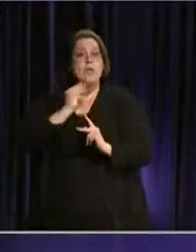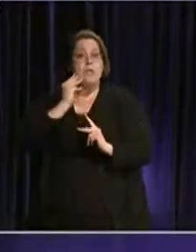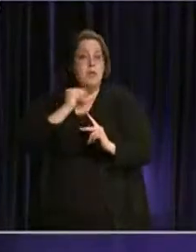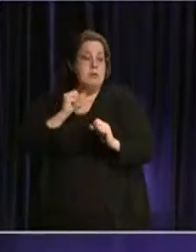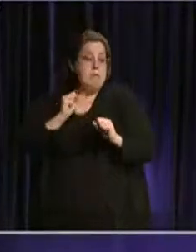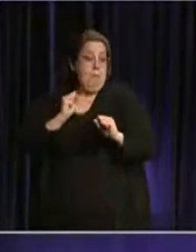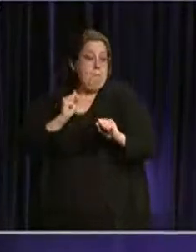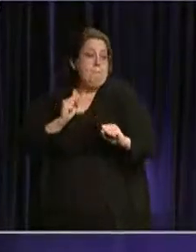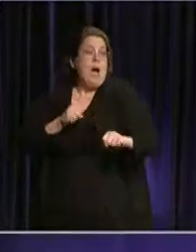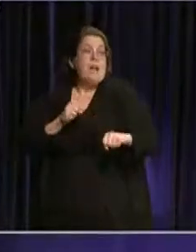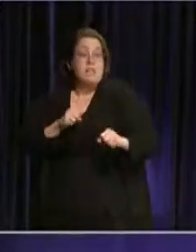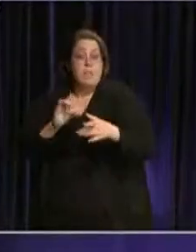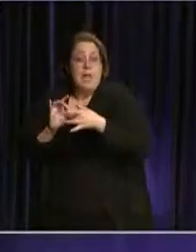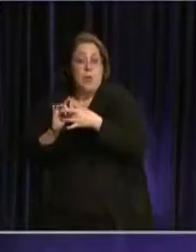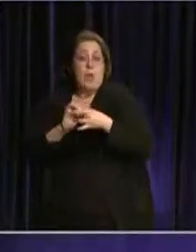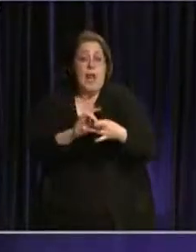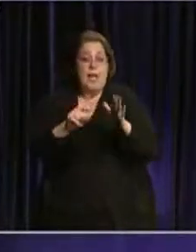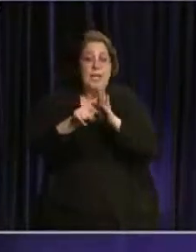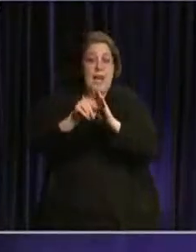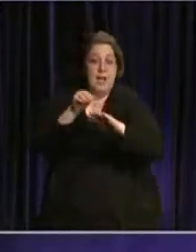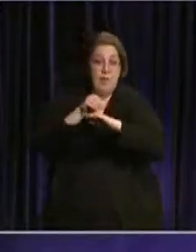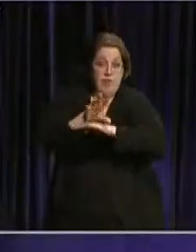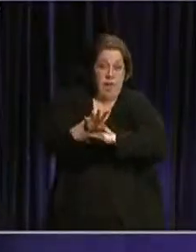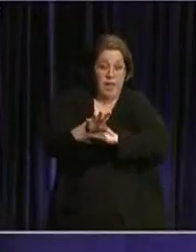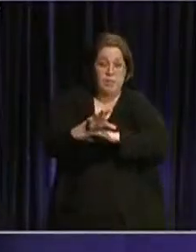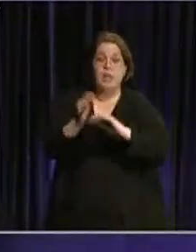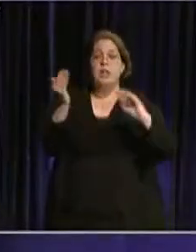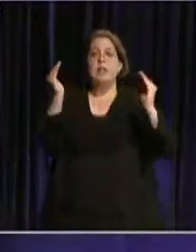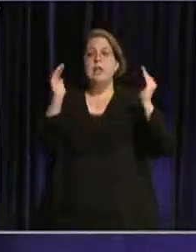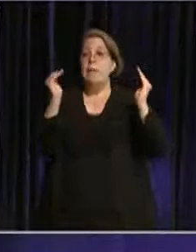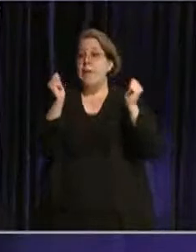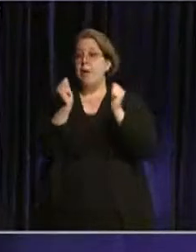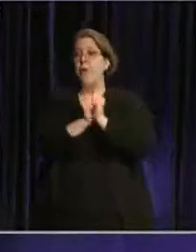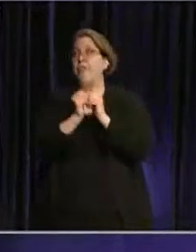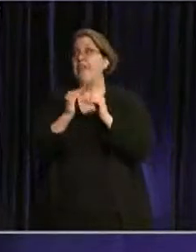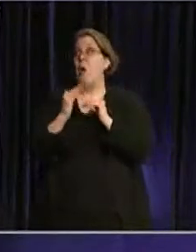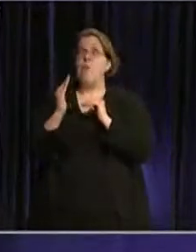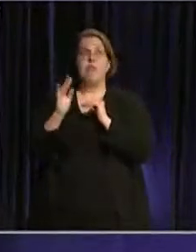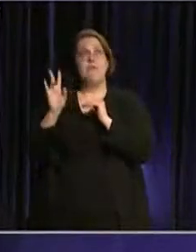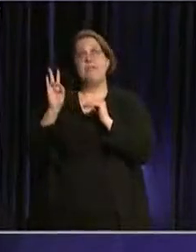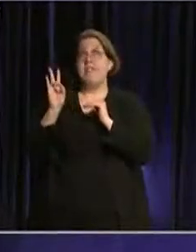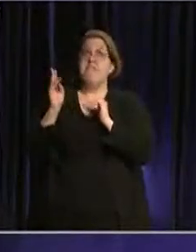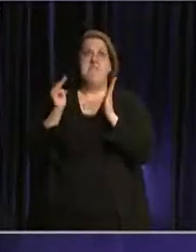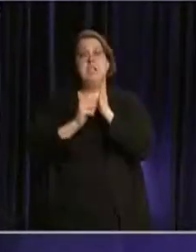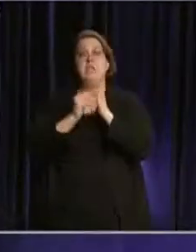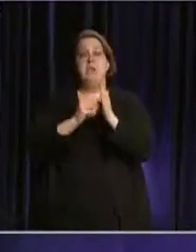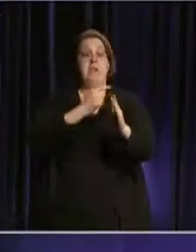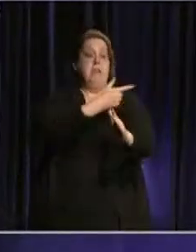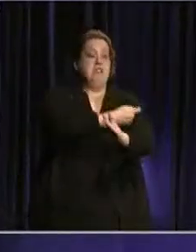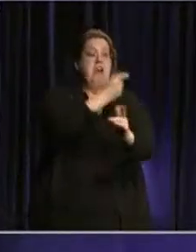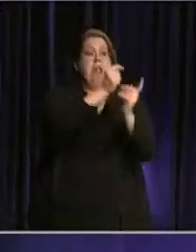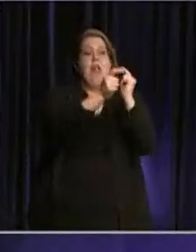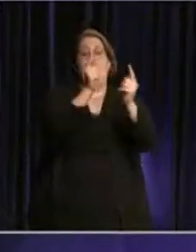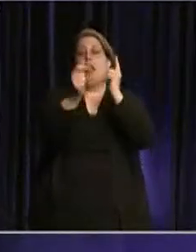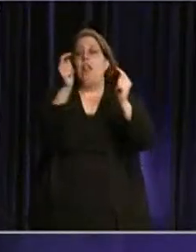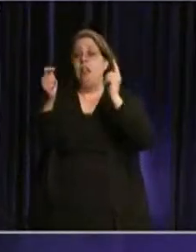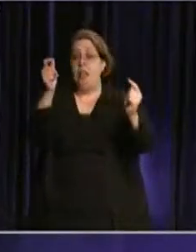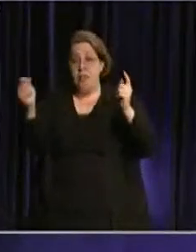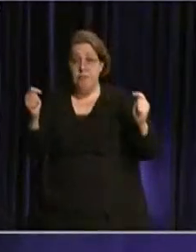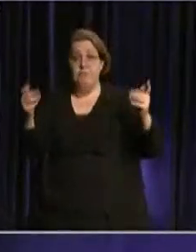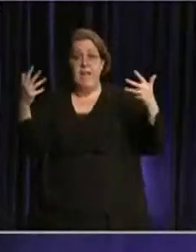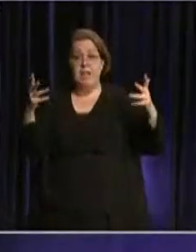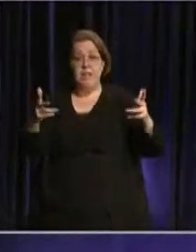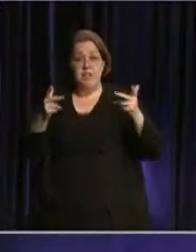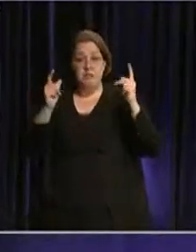potentially related side effect compared to the over 7 million doses of the Johnson & Johnson vaccine that have